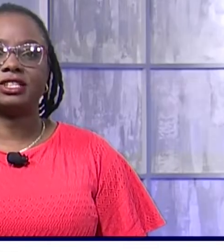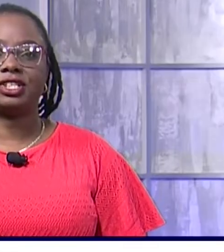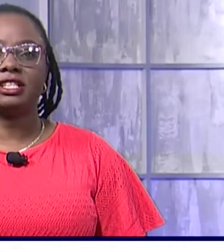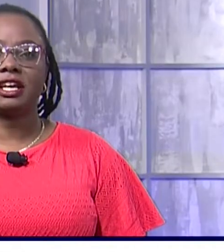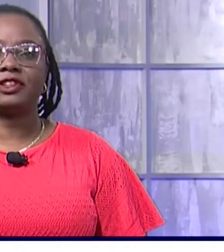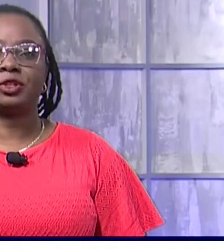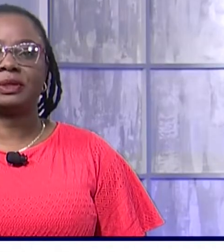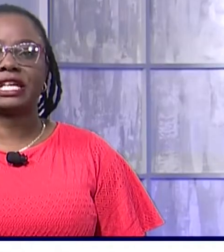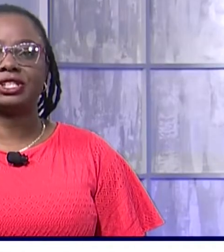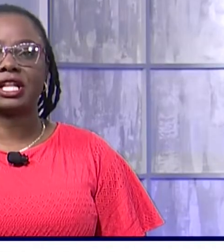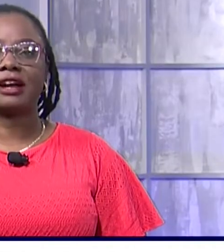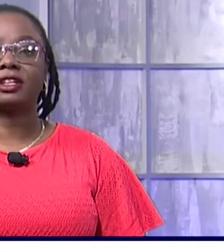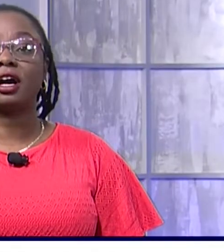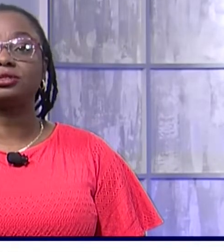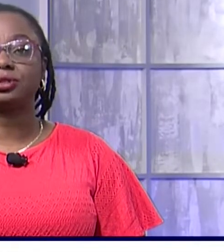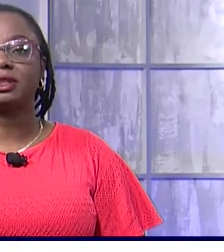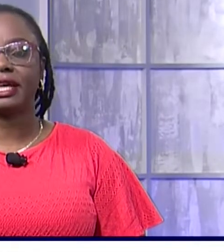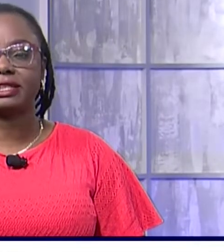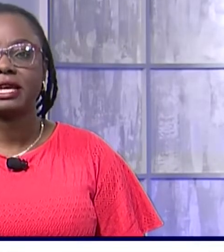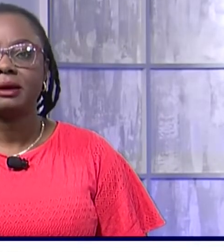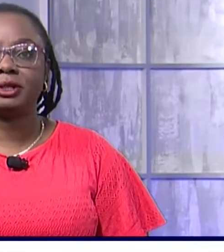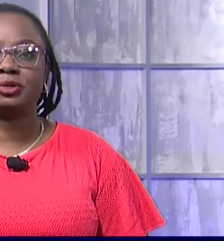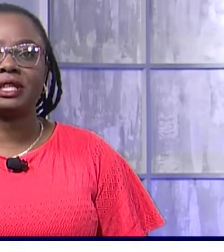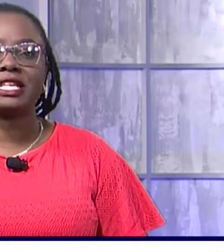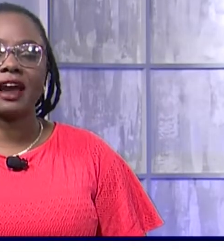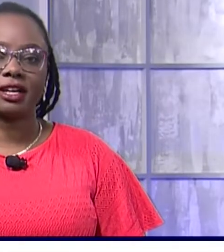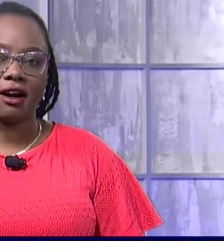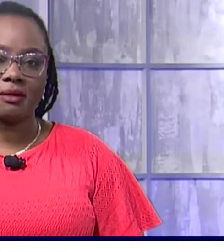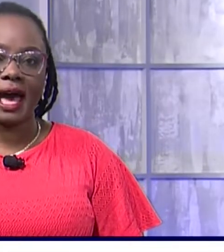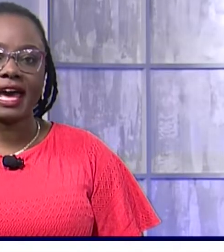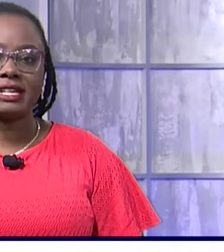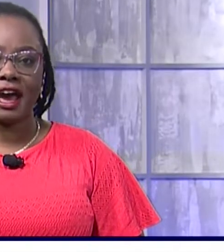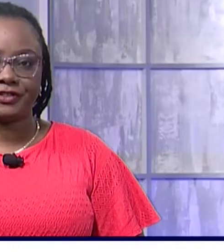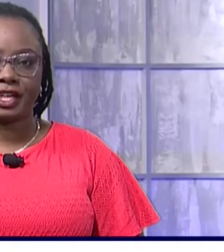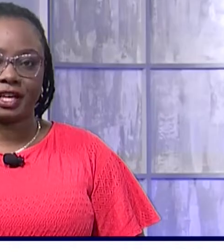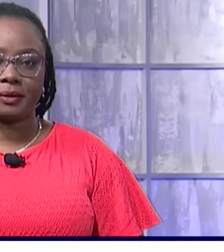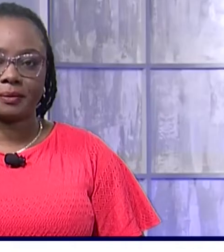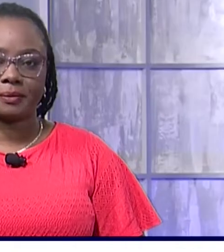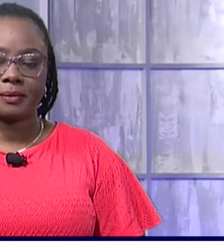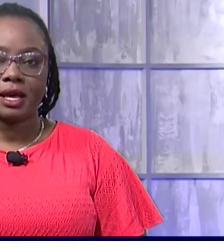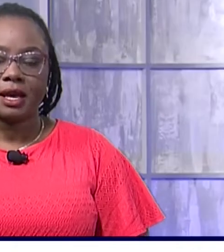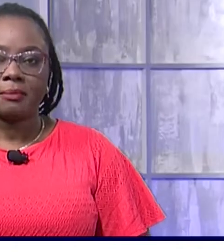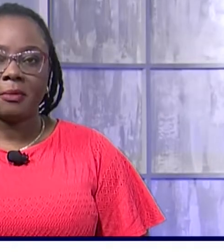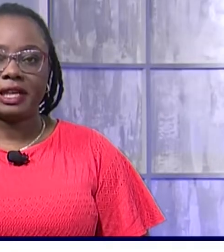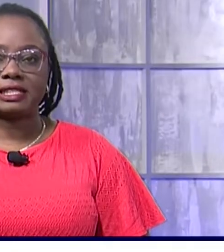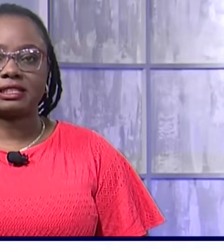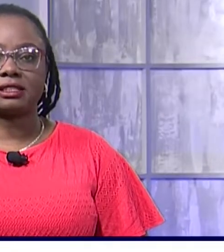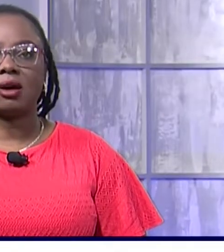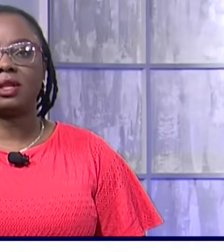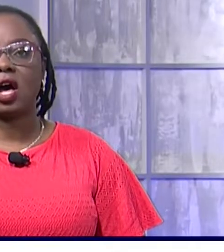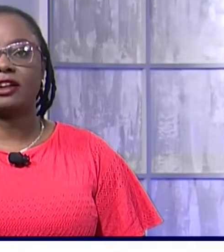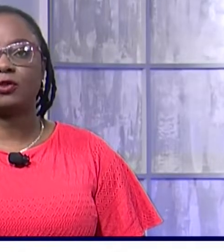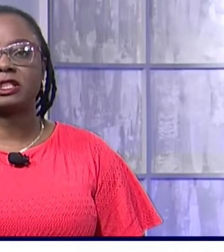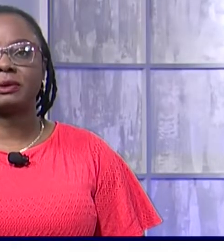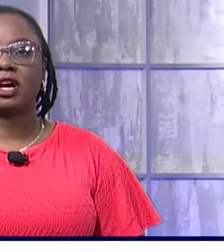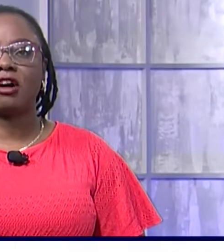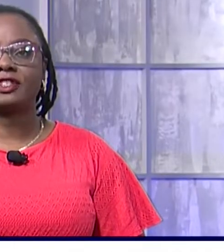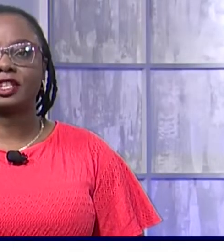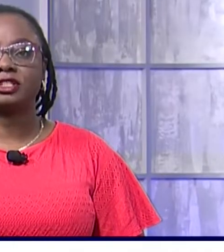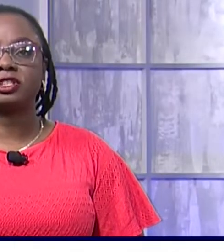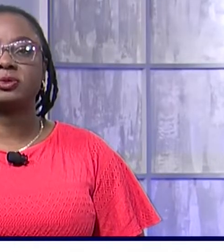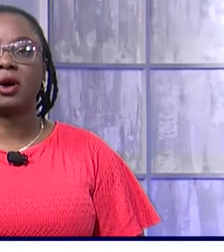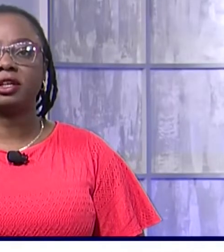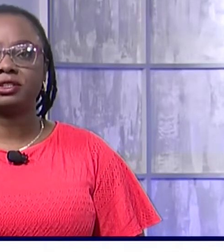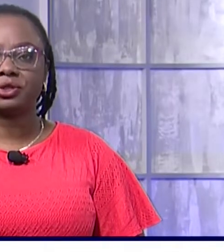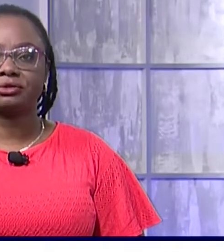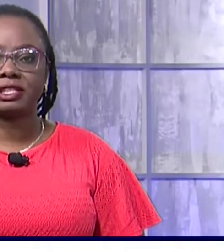Significant attention given to potential agricultural links between Caricom and Africa. Barbados' top law enforcement